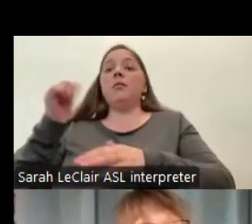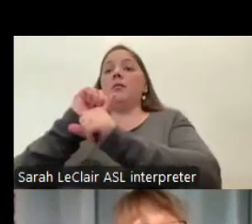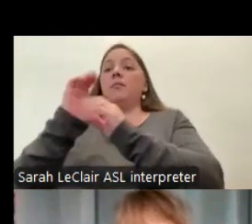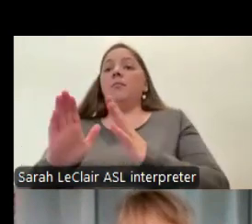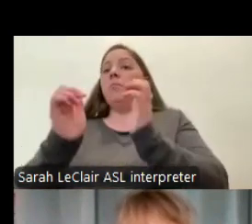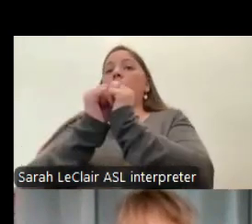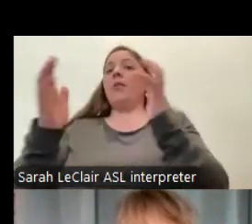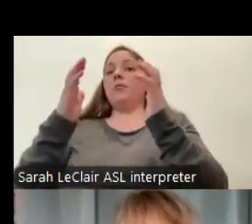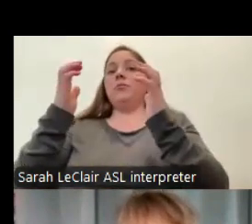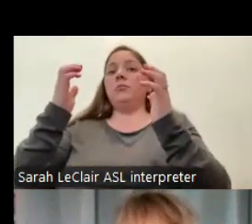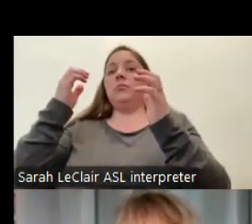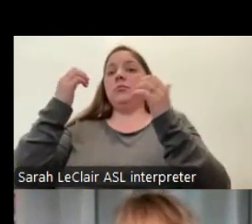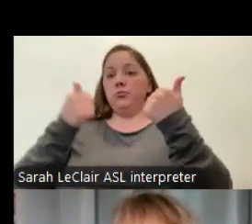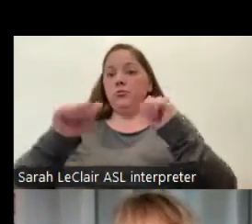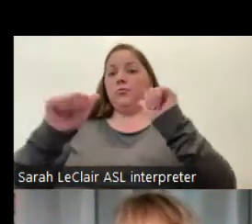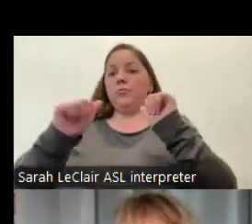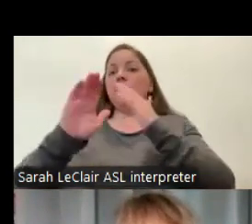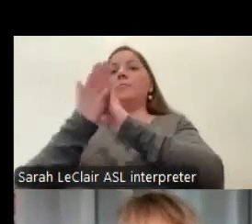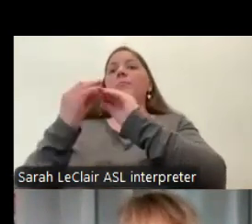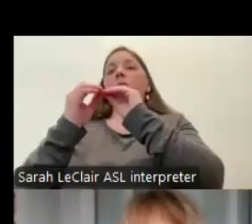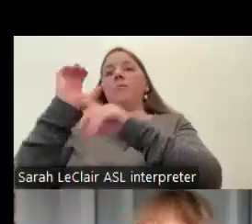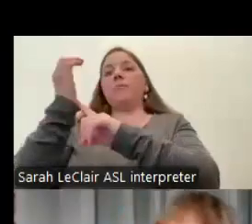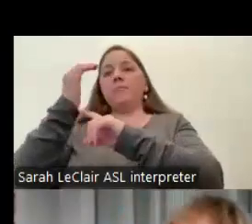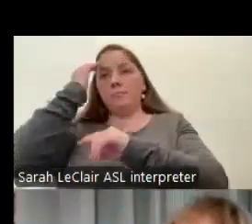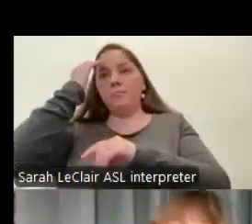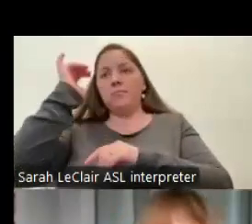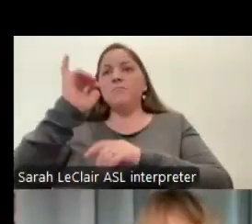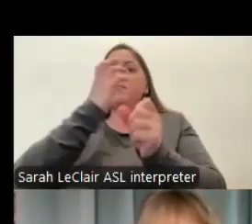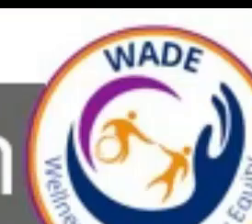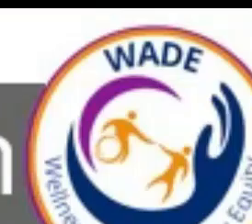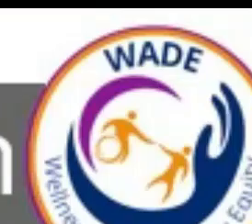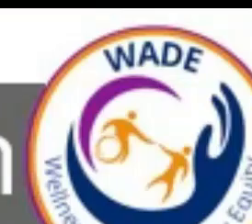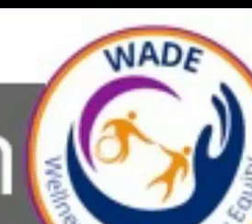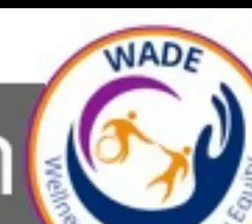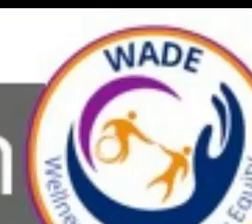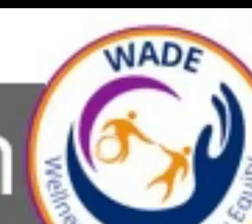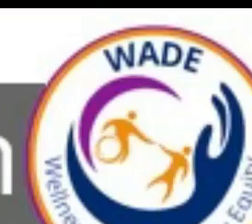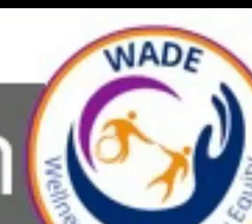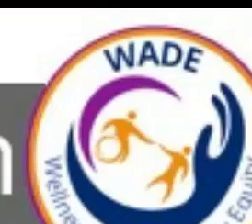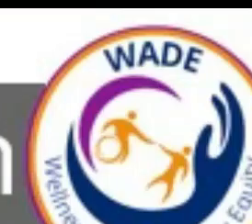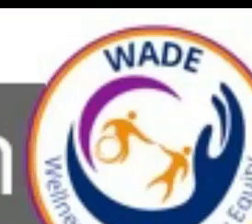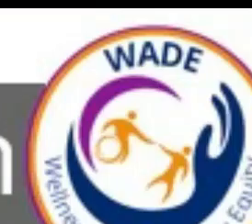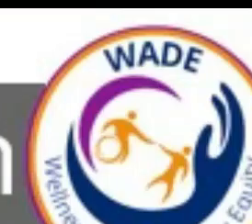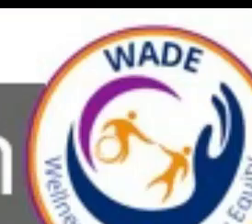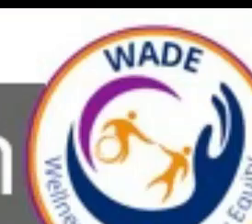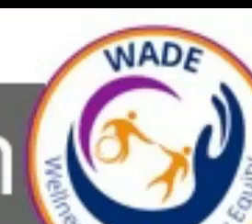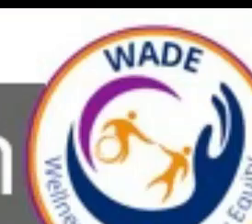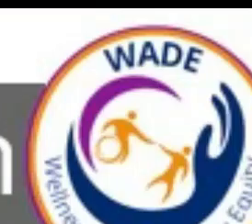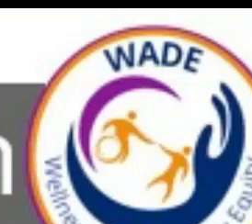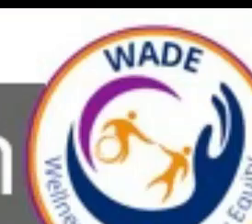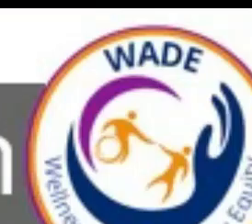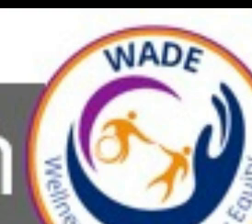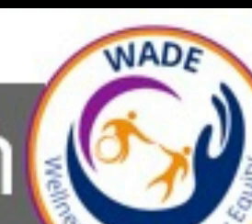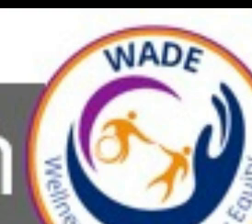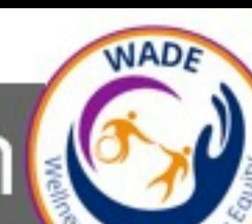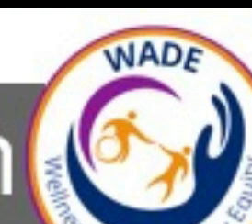trying, become more culturally competent. So Yes. it's a win-win-win. Yes. Are there any questions for Natalie before we move forward with the